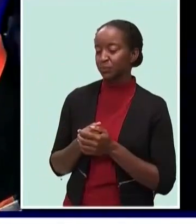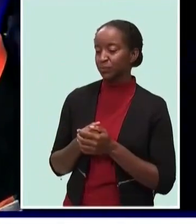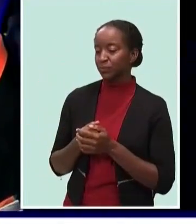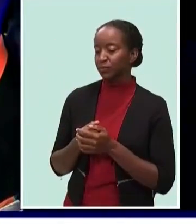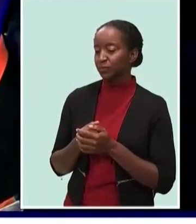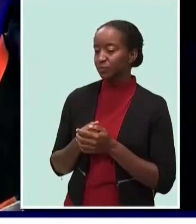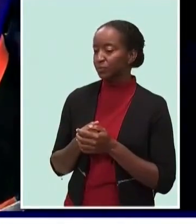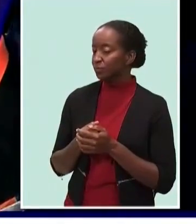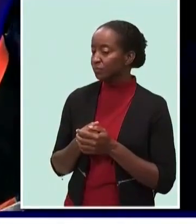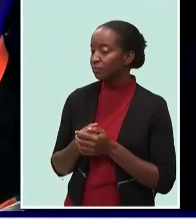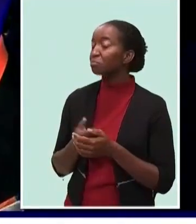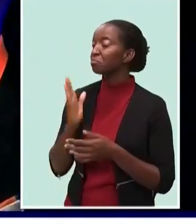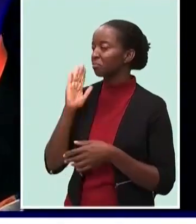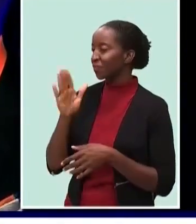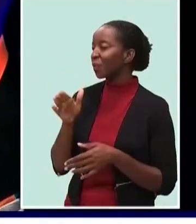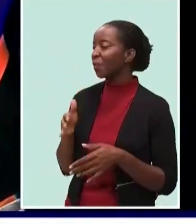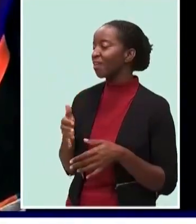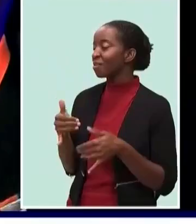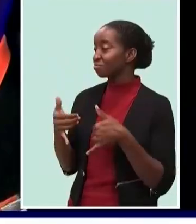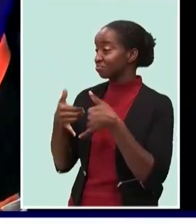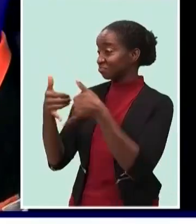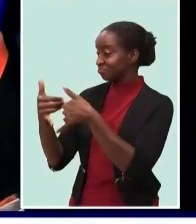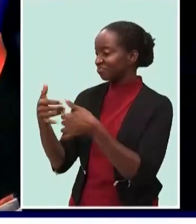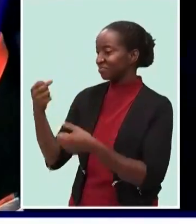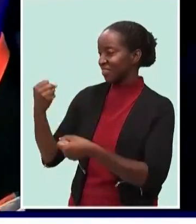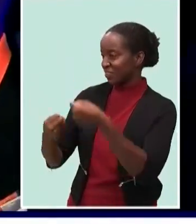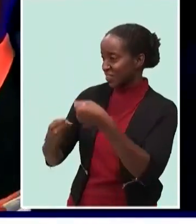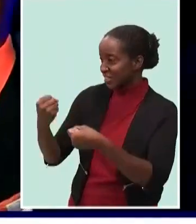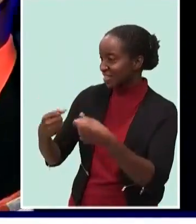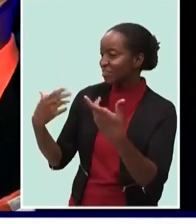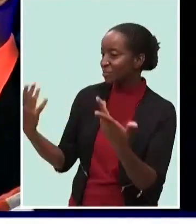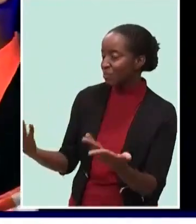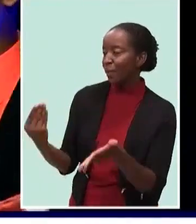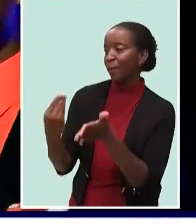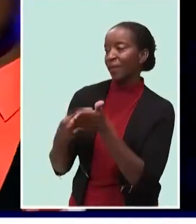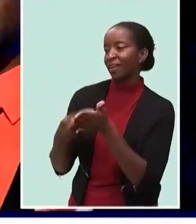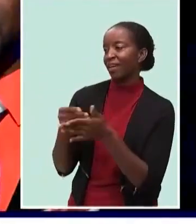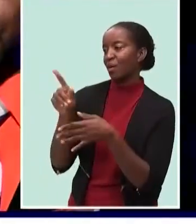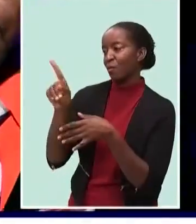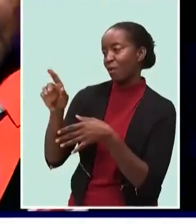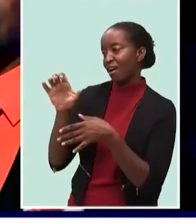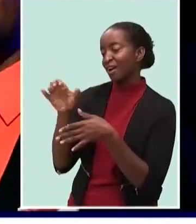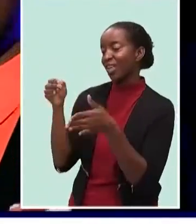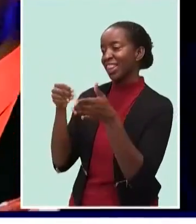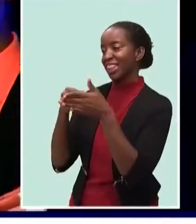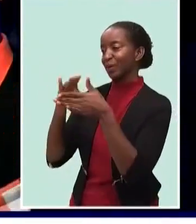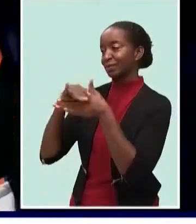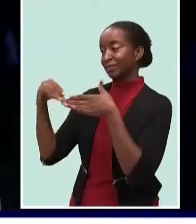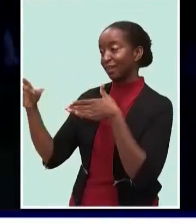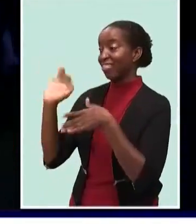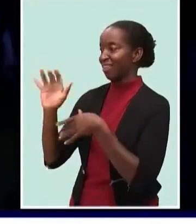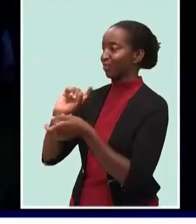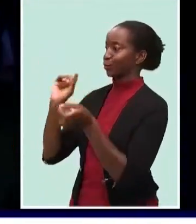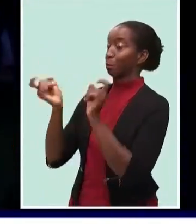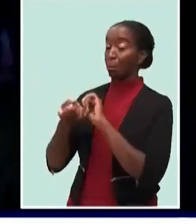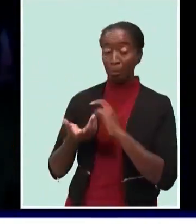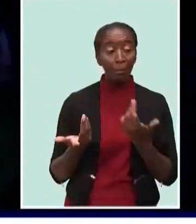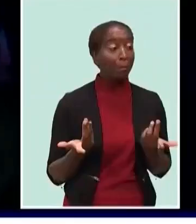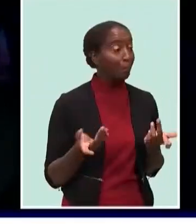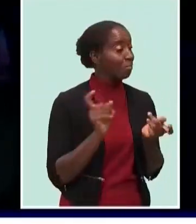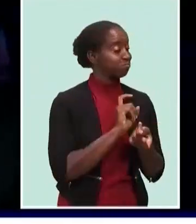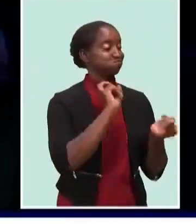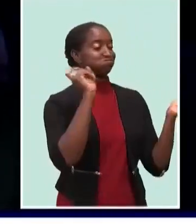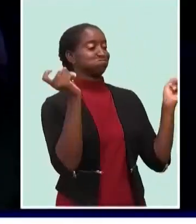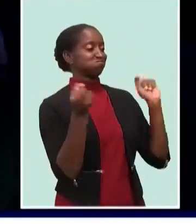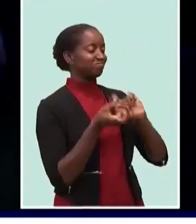prize vehicle, and there's also the option of $100,000. So that's a big change. Very big change. Let's jump right into the next one, which is related